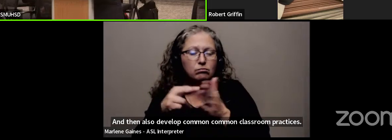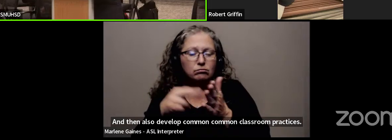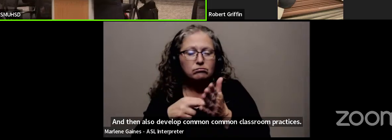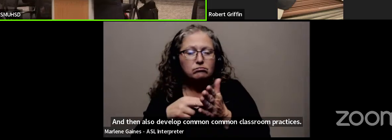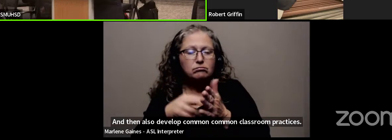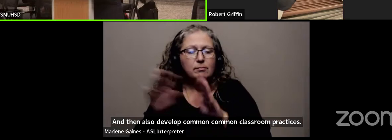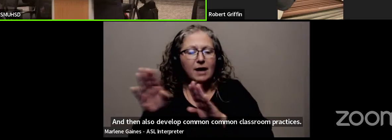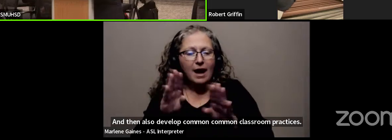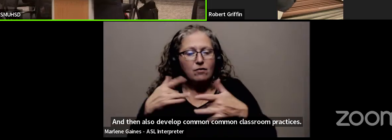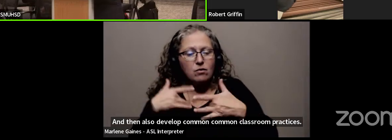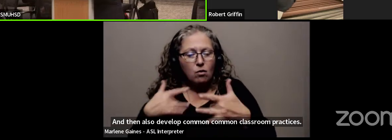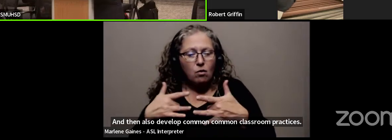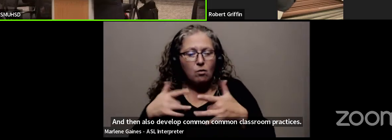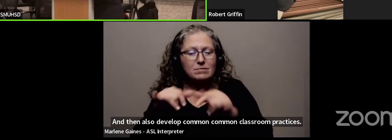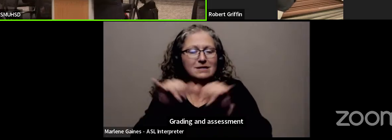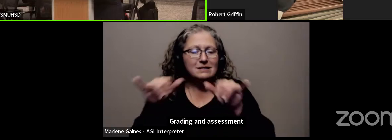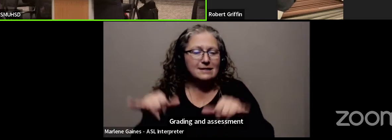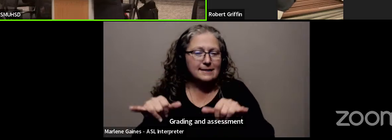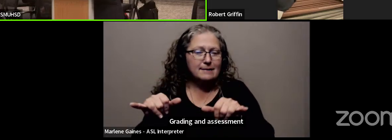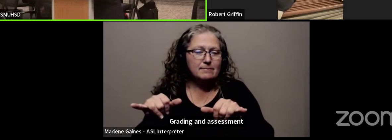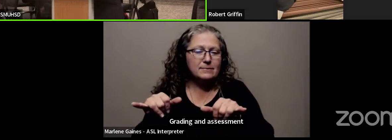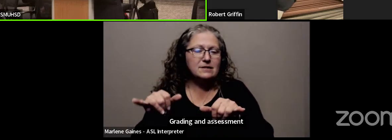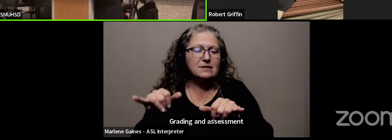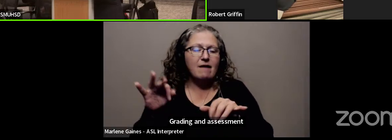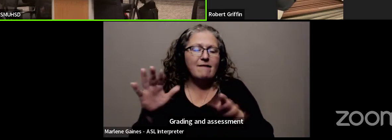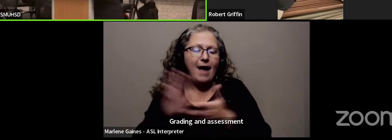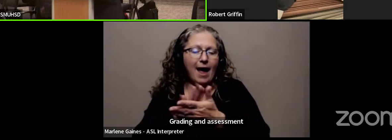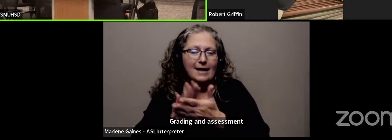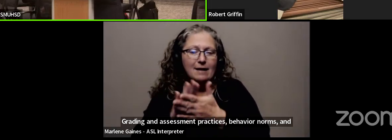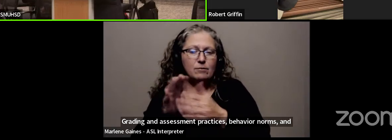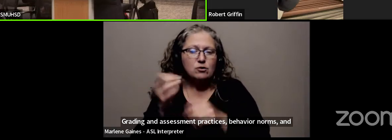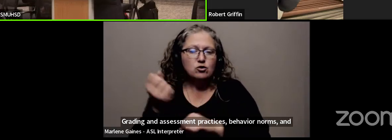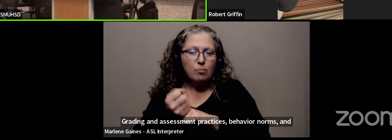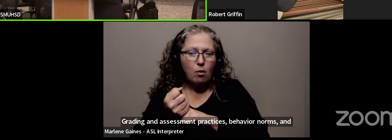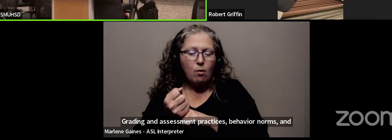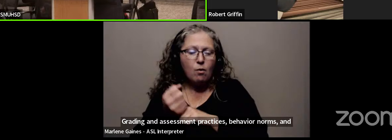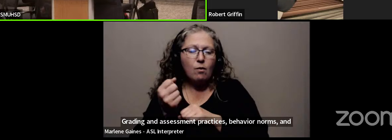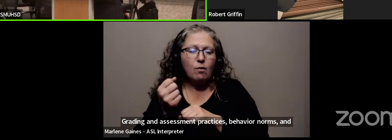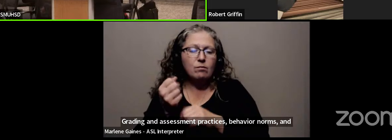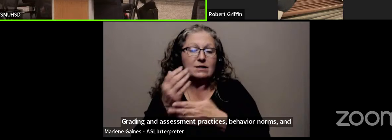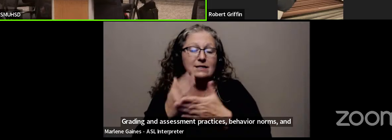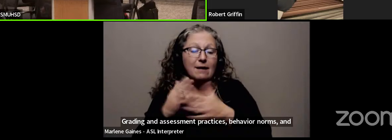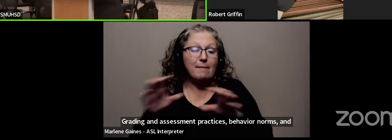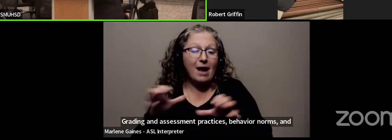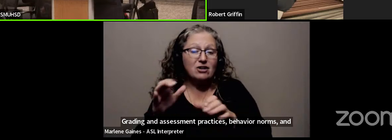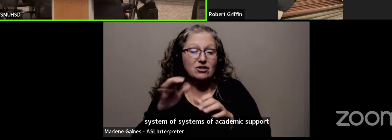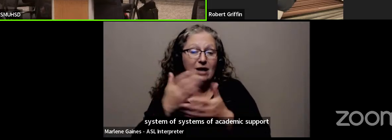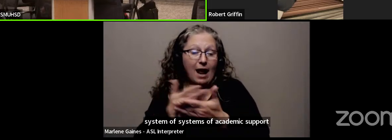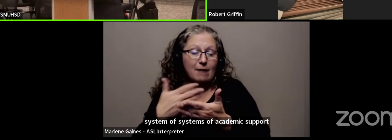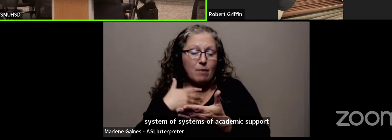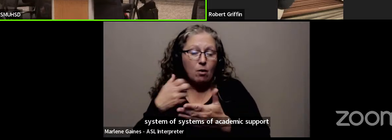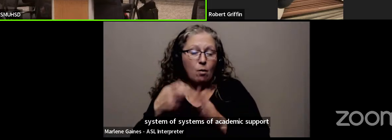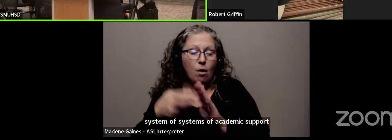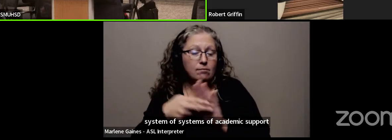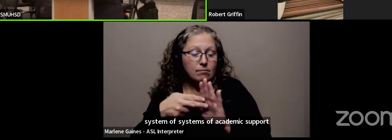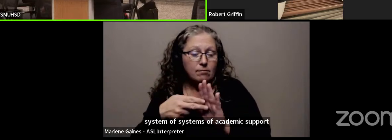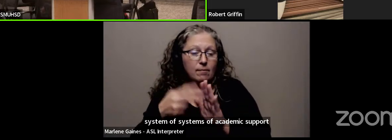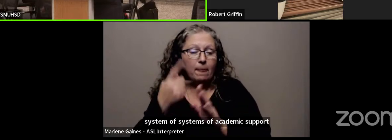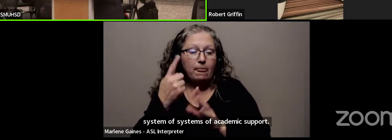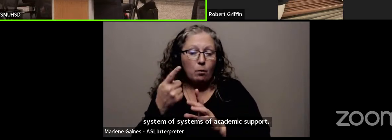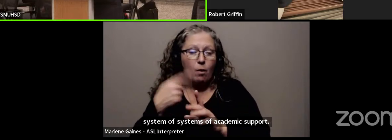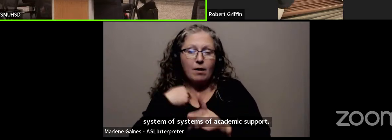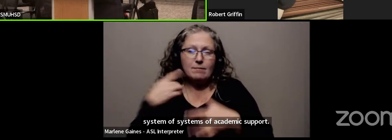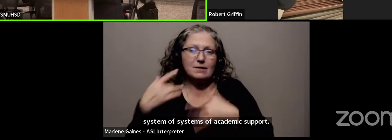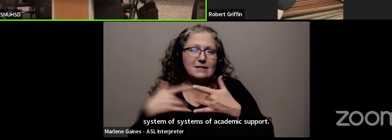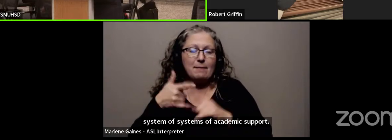behavior norms, and systems of academic support. Some of the action items that I just want to highlight, one that I'm